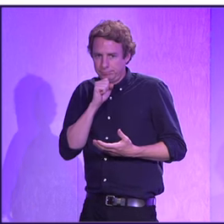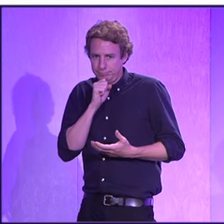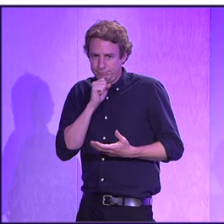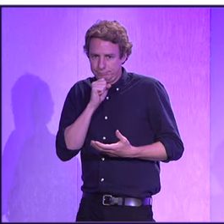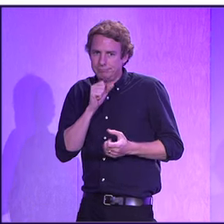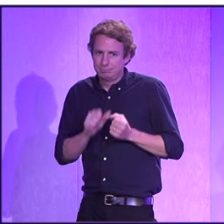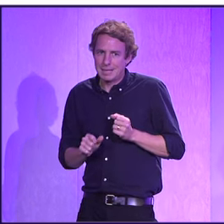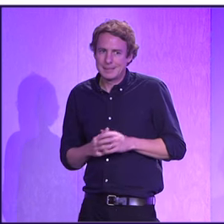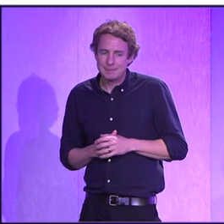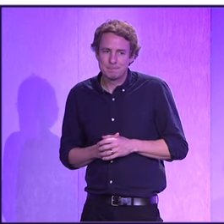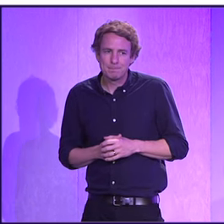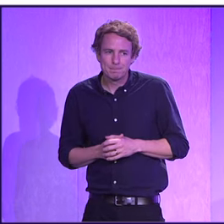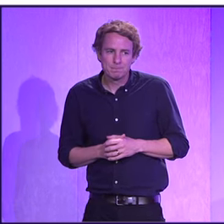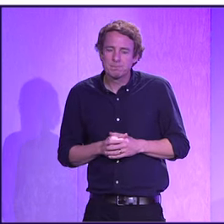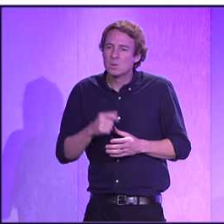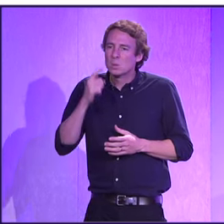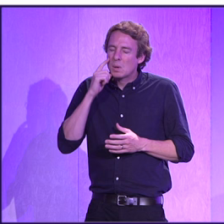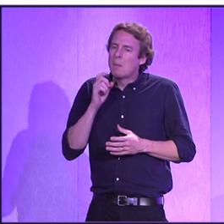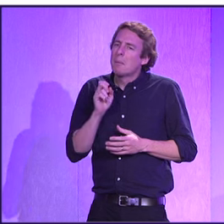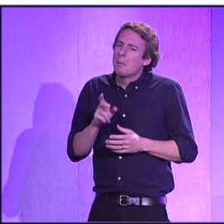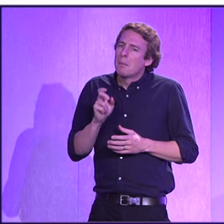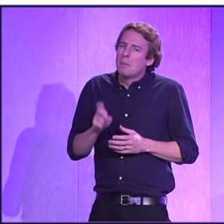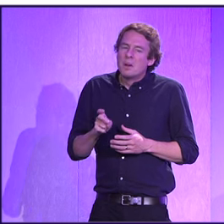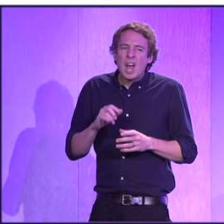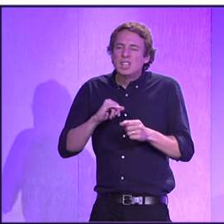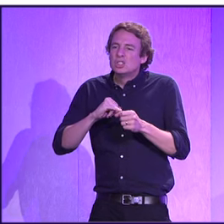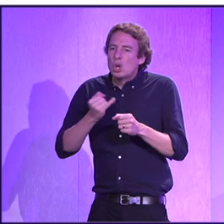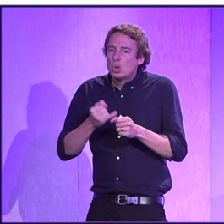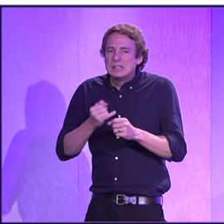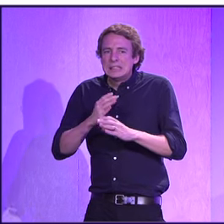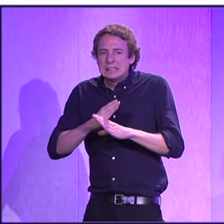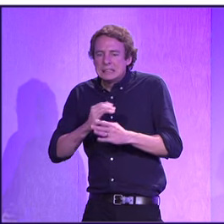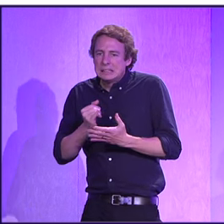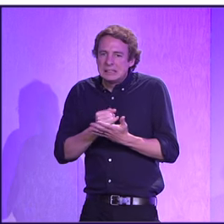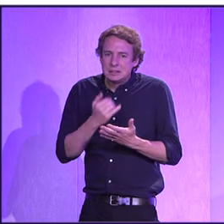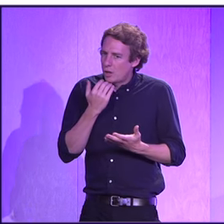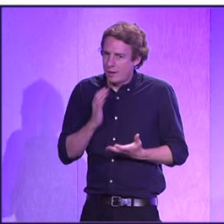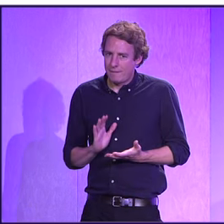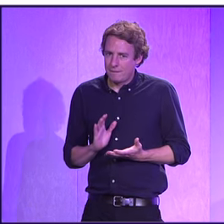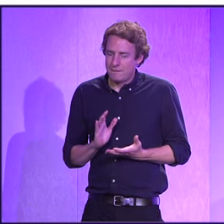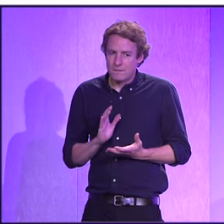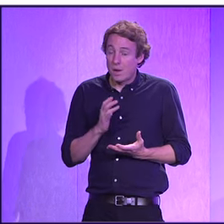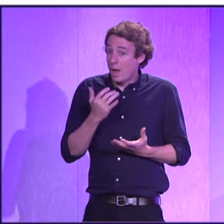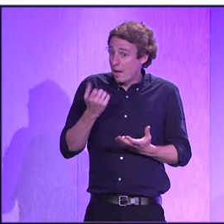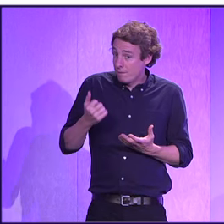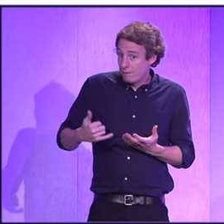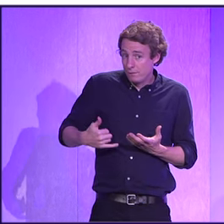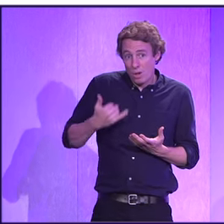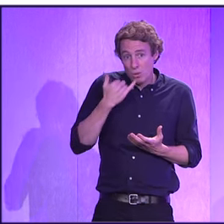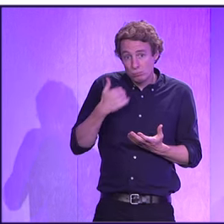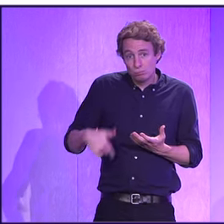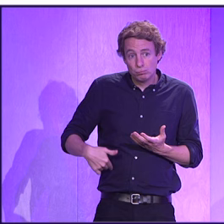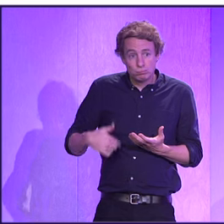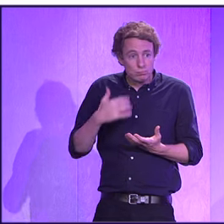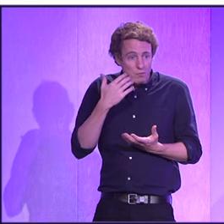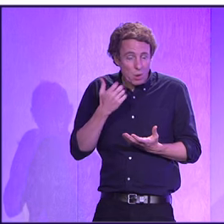it. Okay, it's not toxic enough, of course. So you have a phone, right? And you have all these great